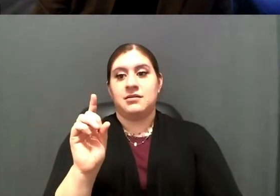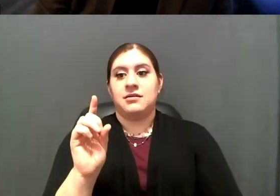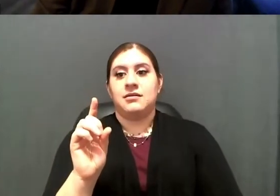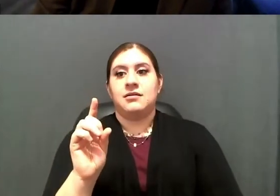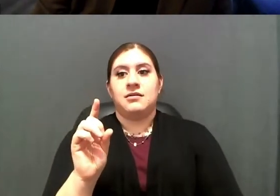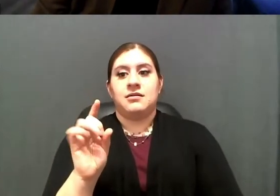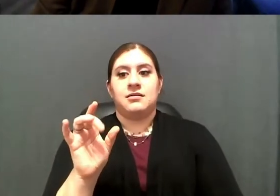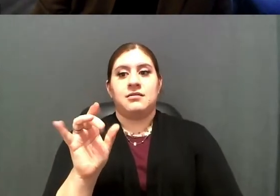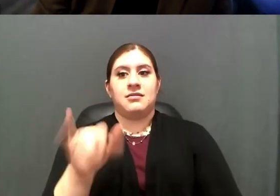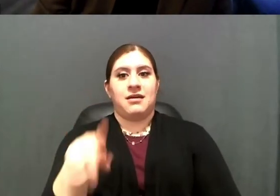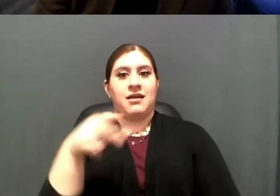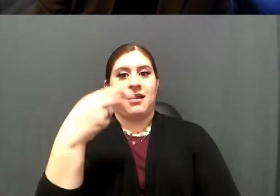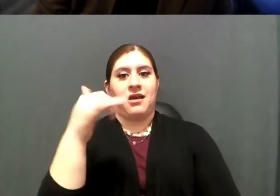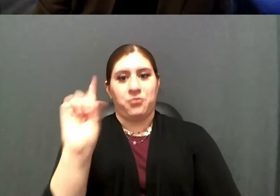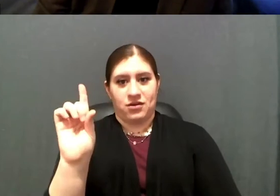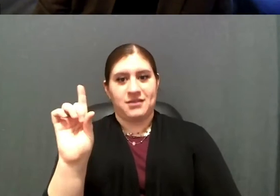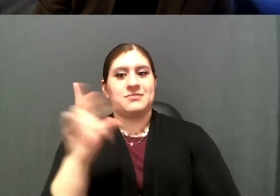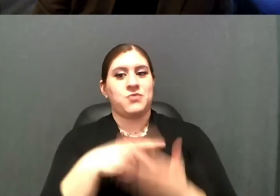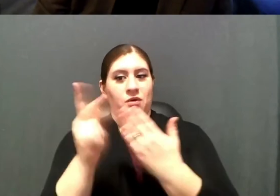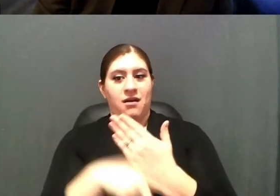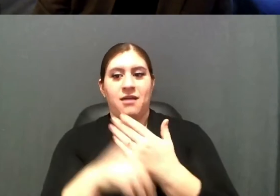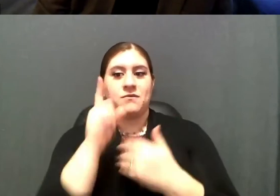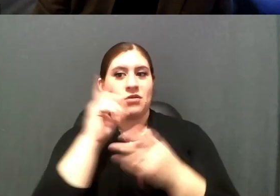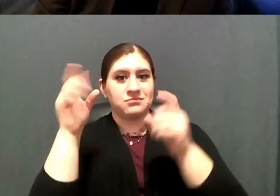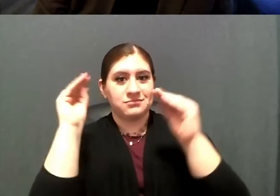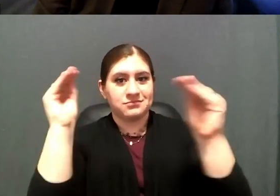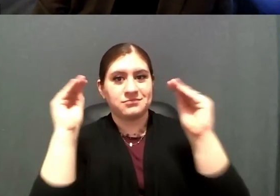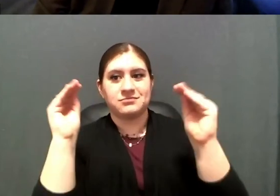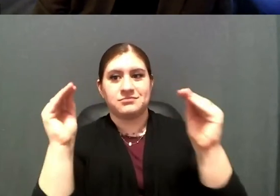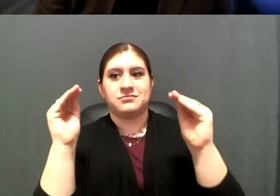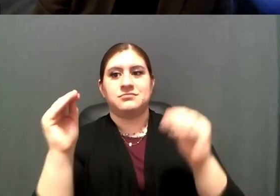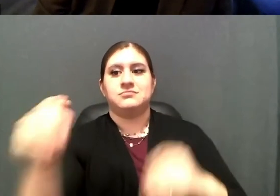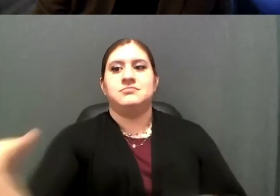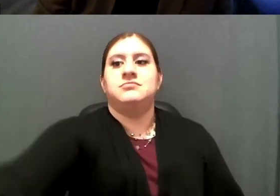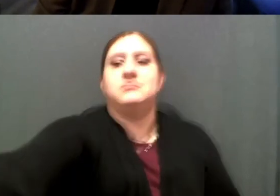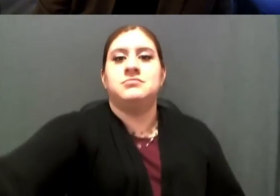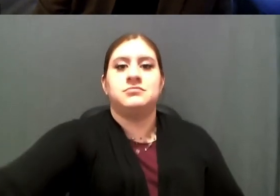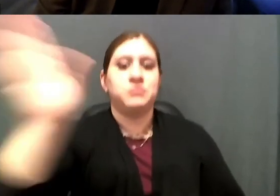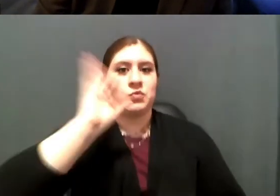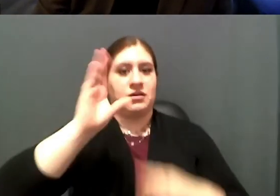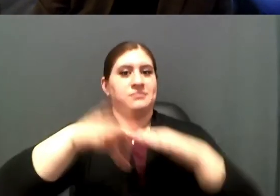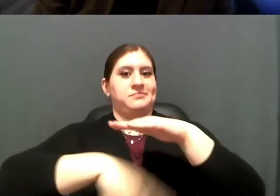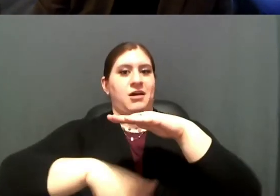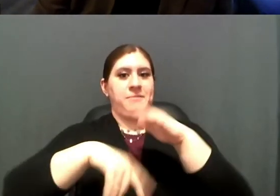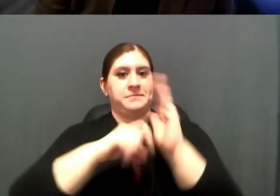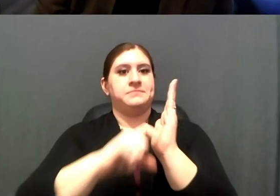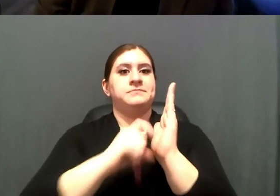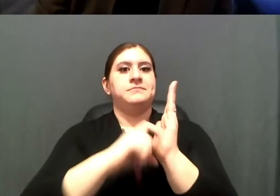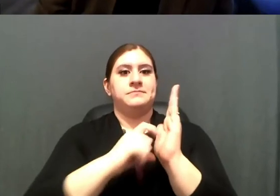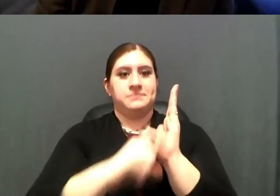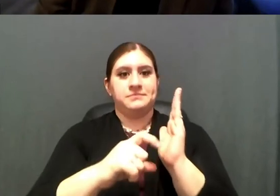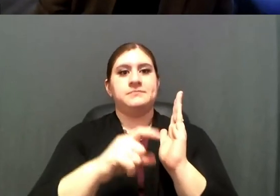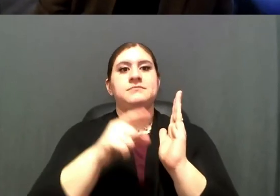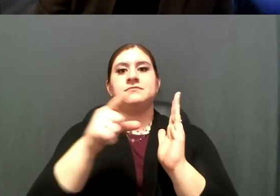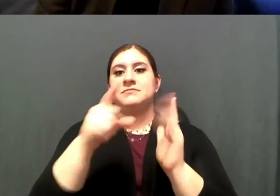program, the hybrid program of instruction, you're going to go for the one at the bottom. And then you